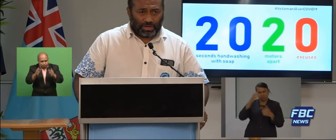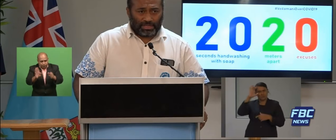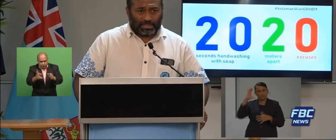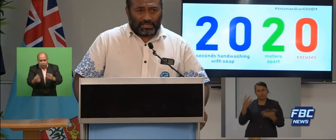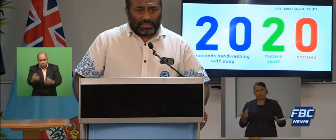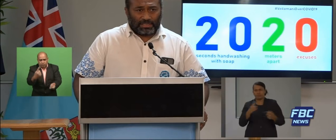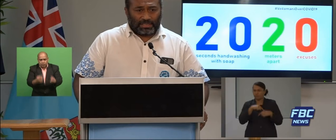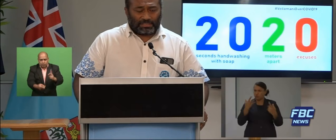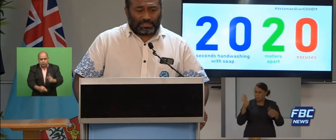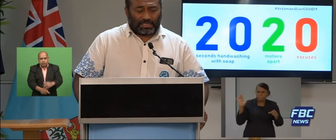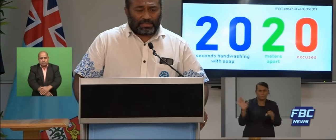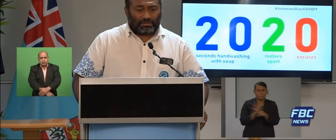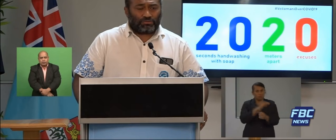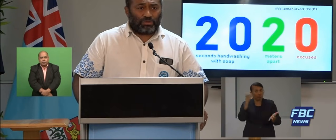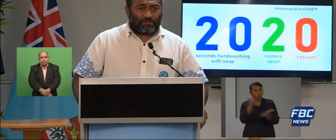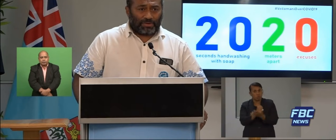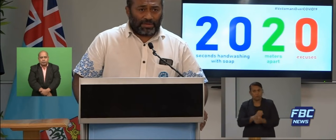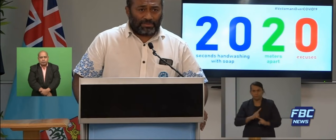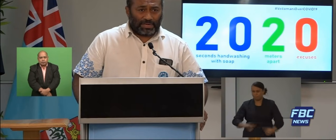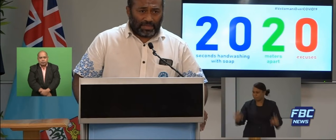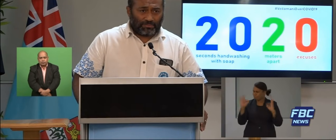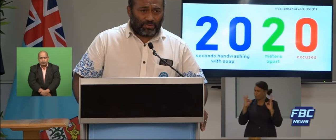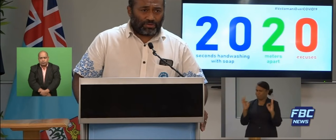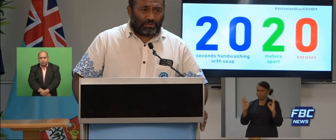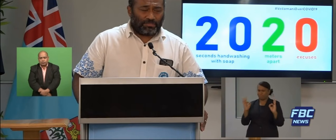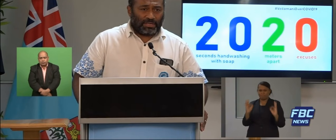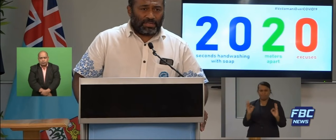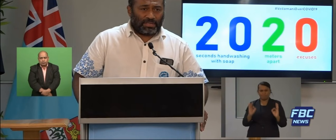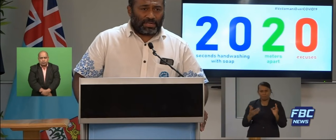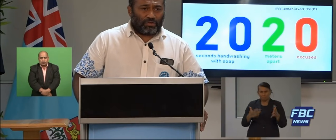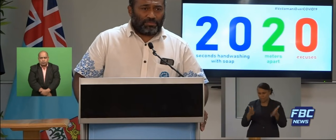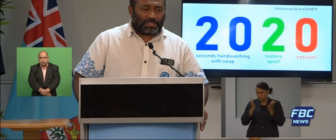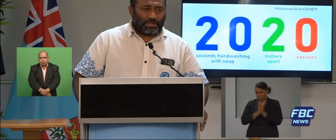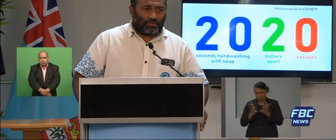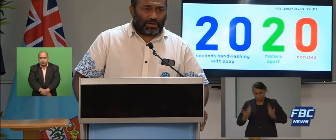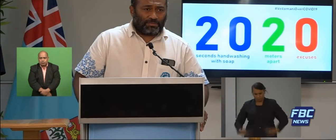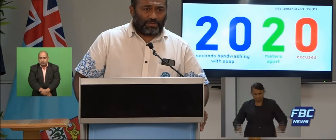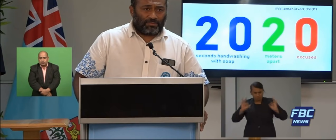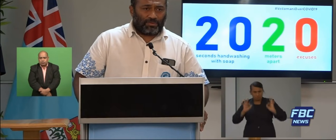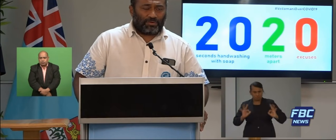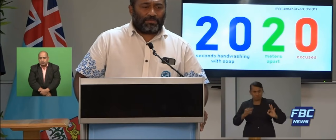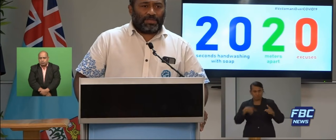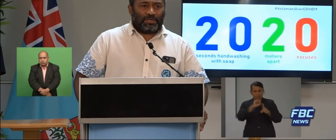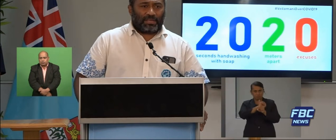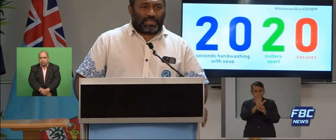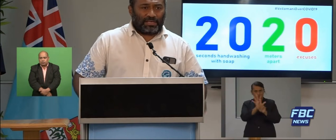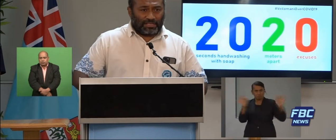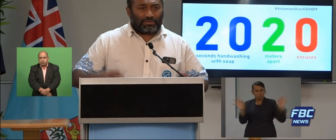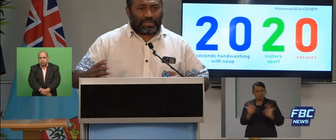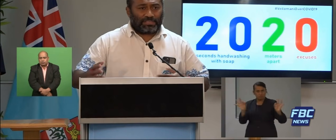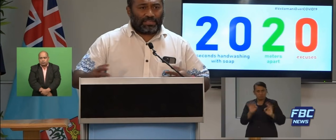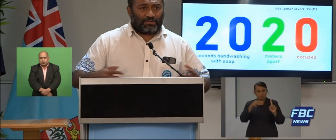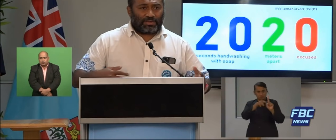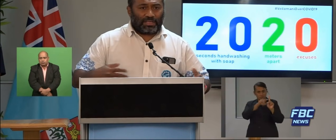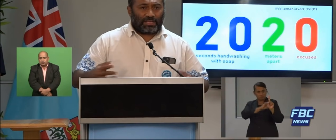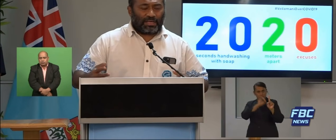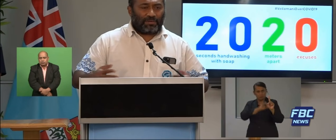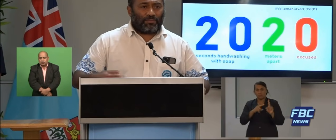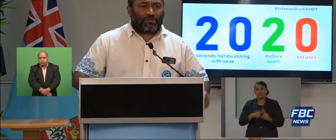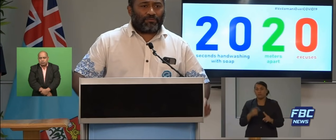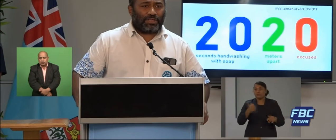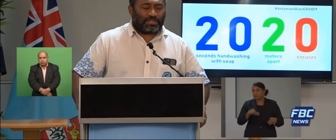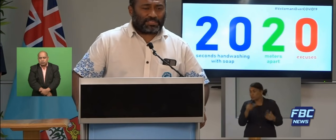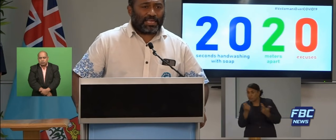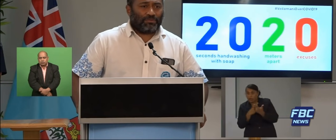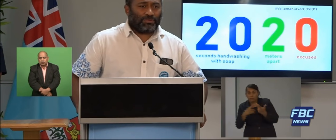sure that those who have recovered and have gone home are completely well before again interacting on a